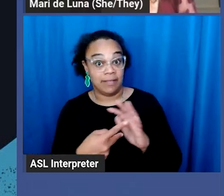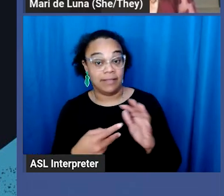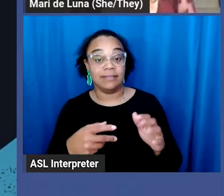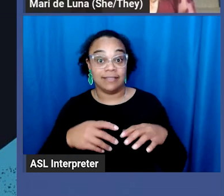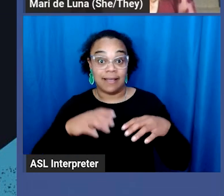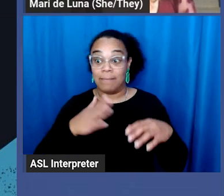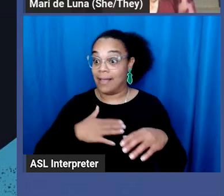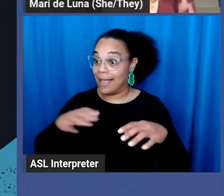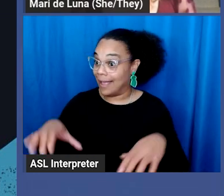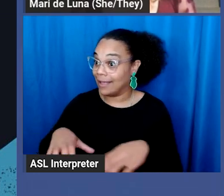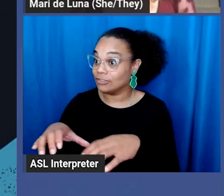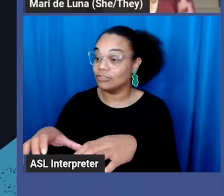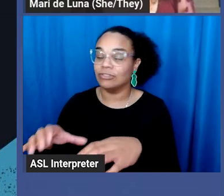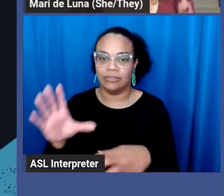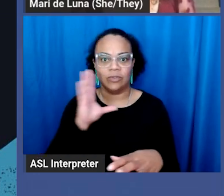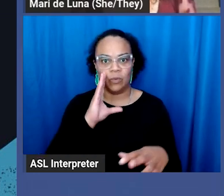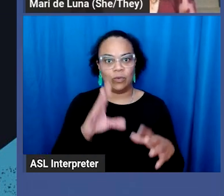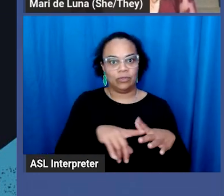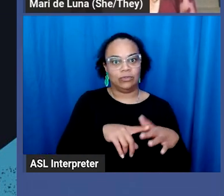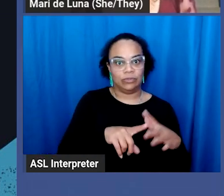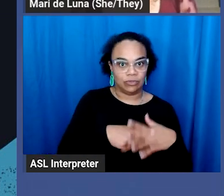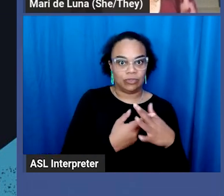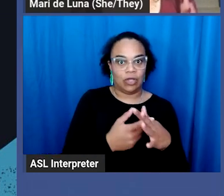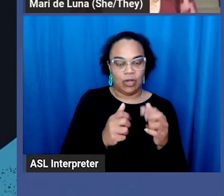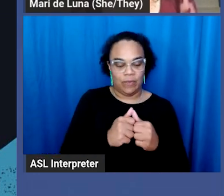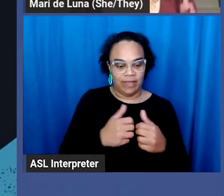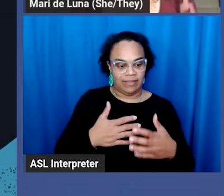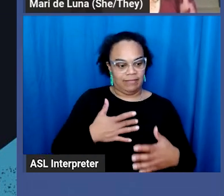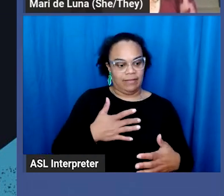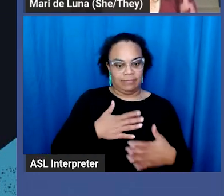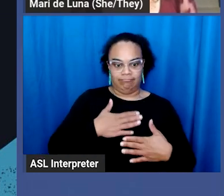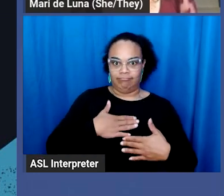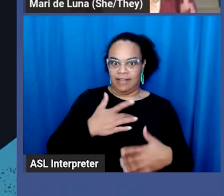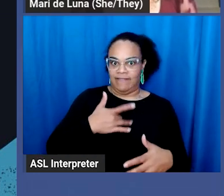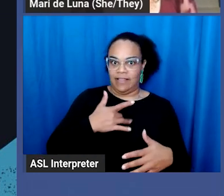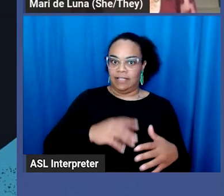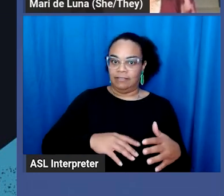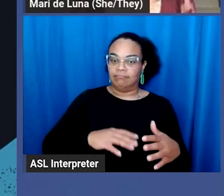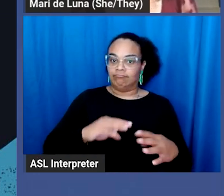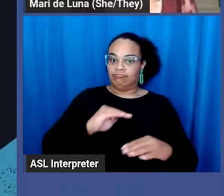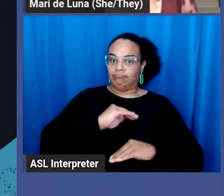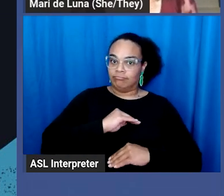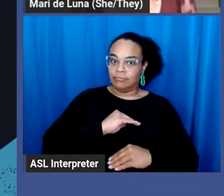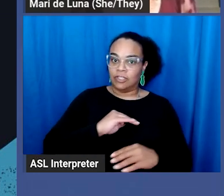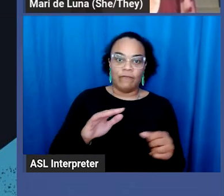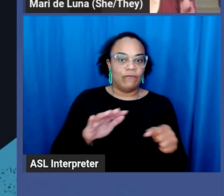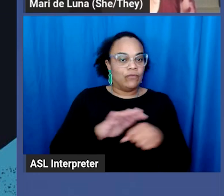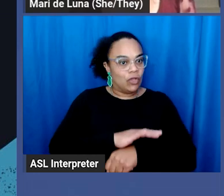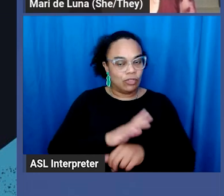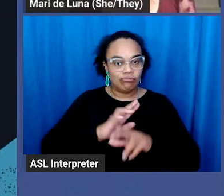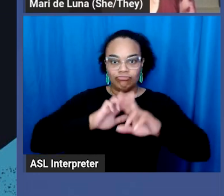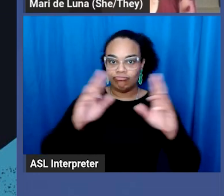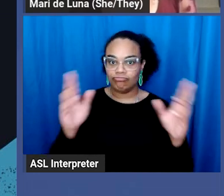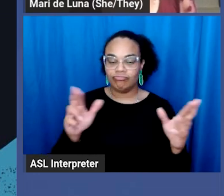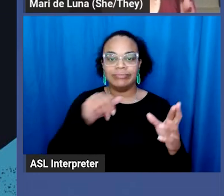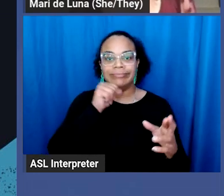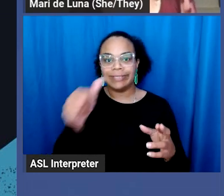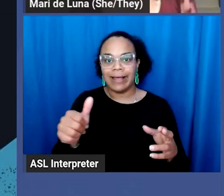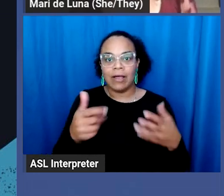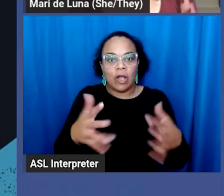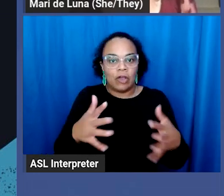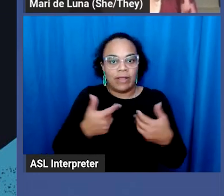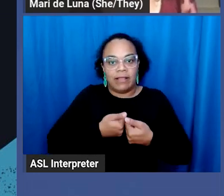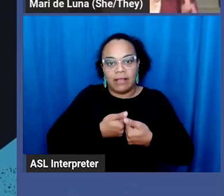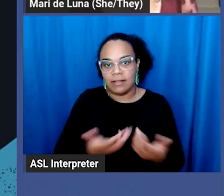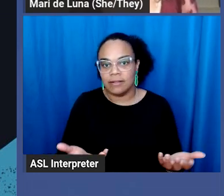from a place of fullness rather than depletion. We can